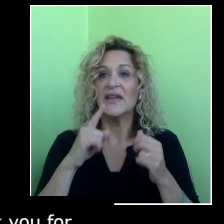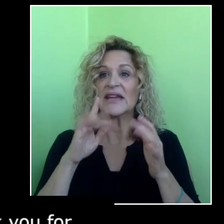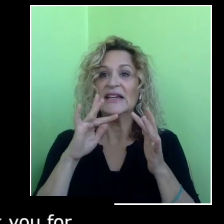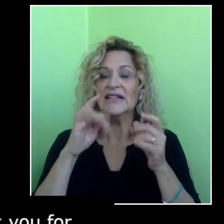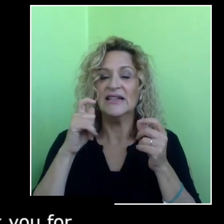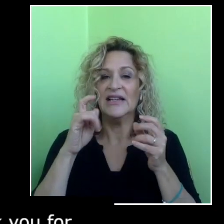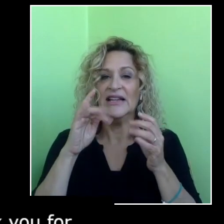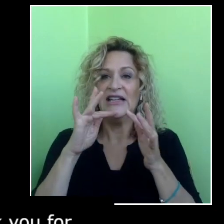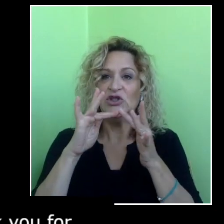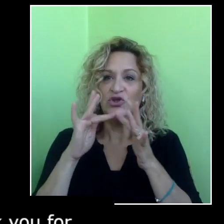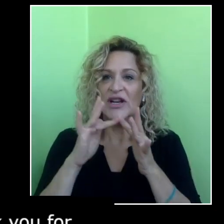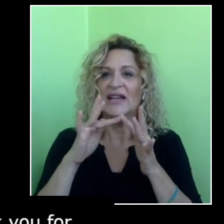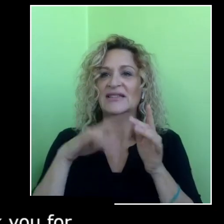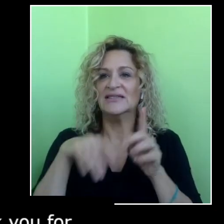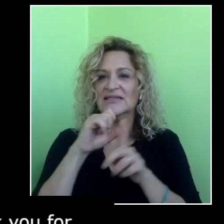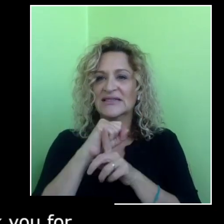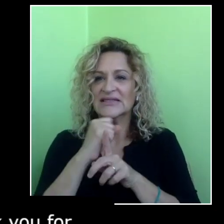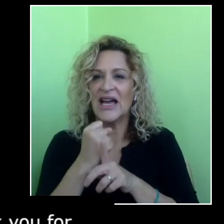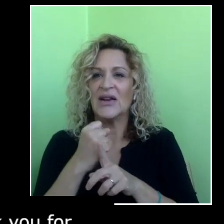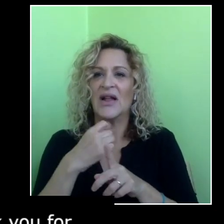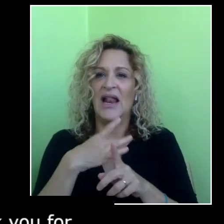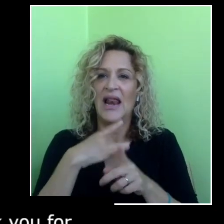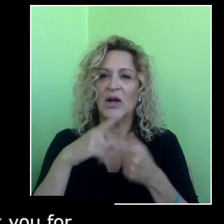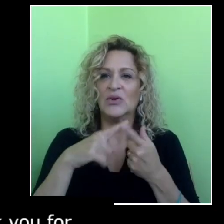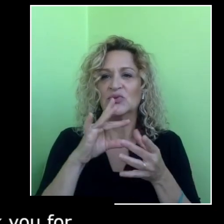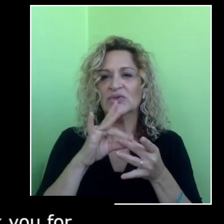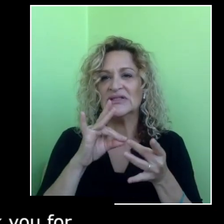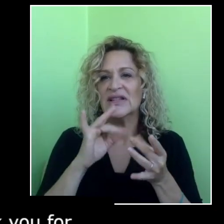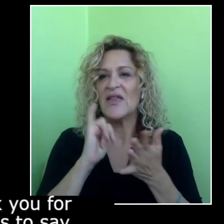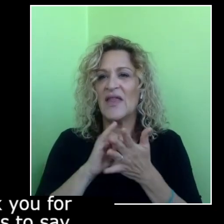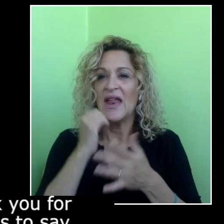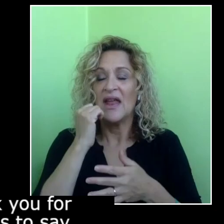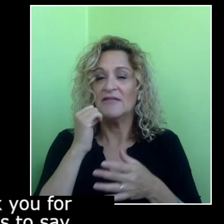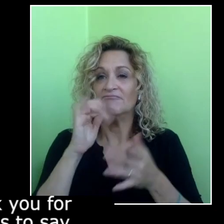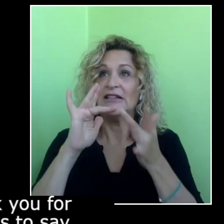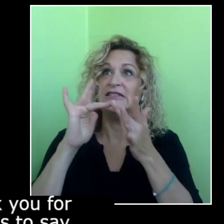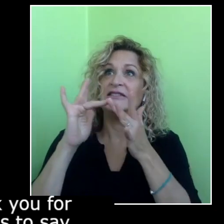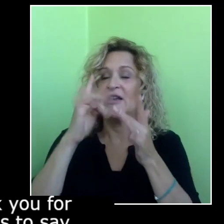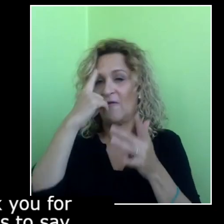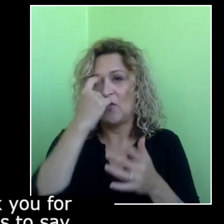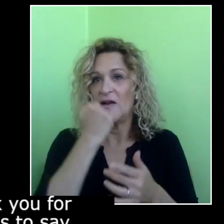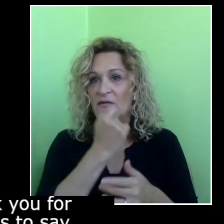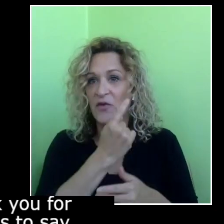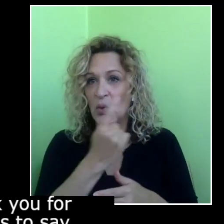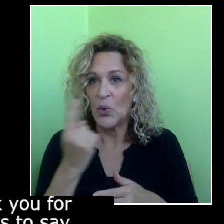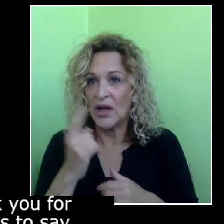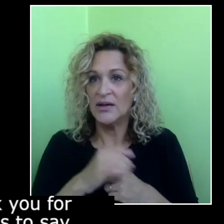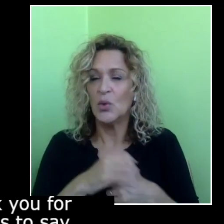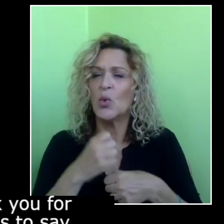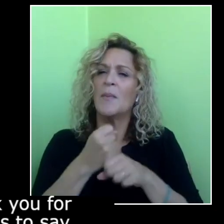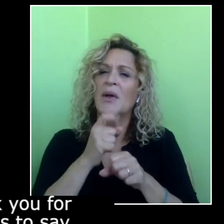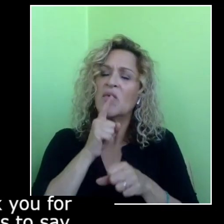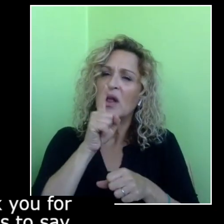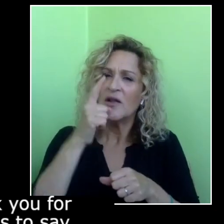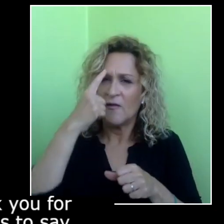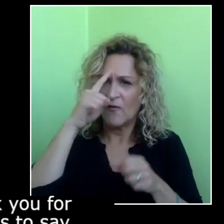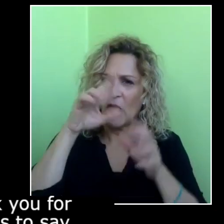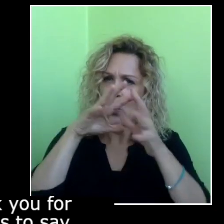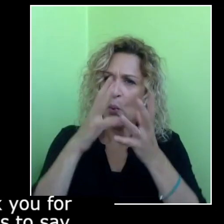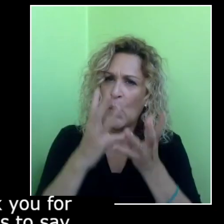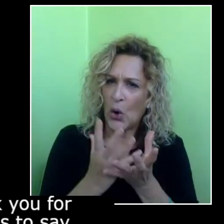the internet is for everyone. Our vision is to make that aspiration the reality in the world. And this isn't for